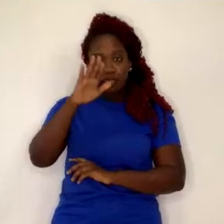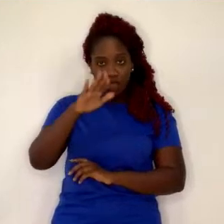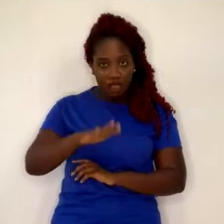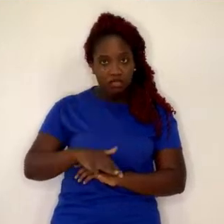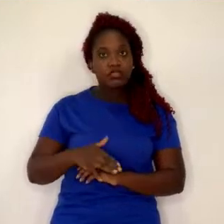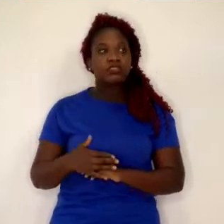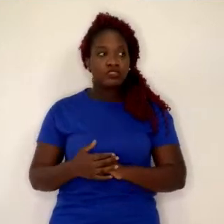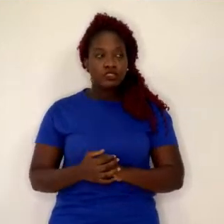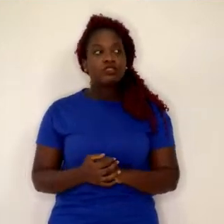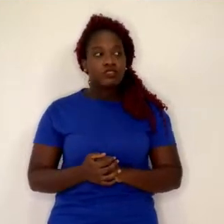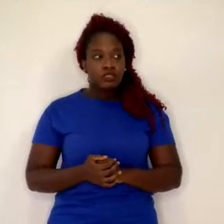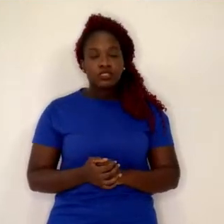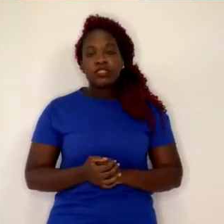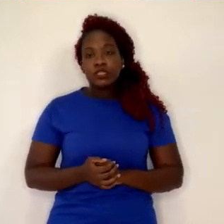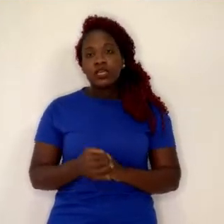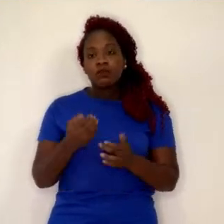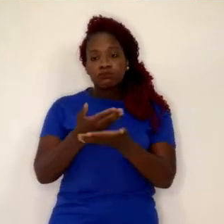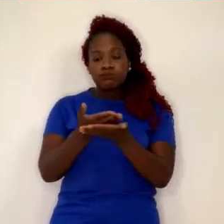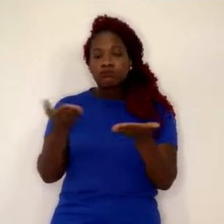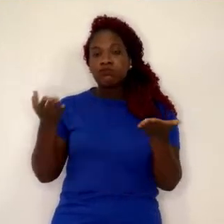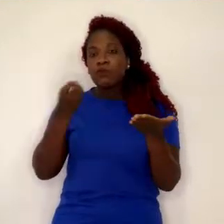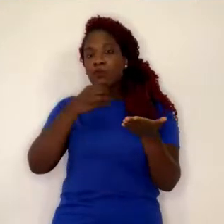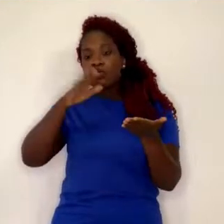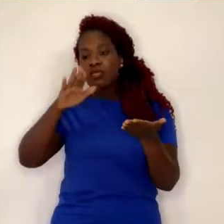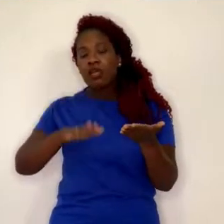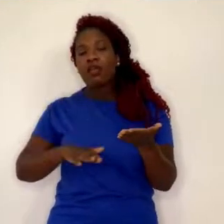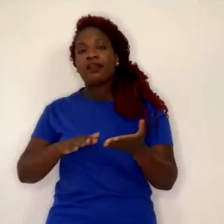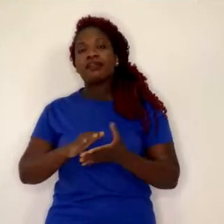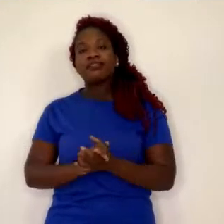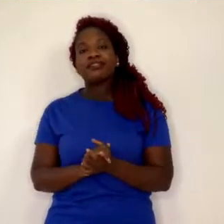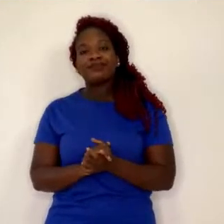Good afternoon, Tamara. Good afternoon, everybody.